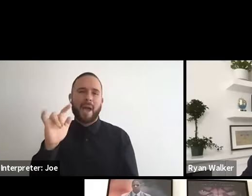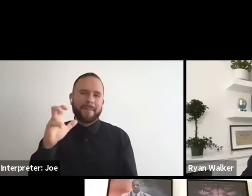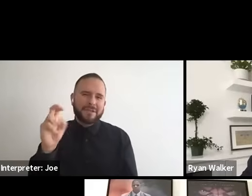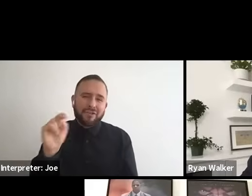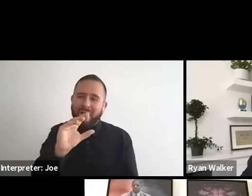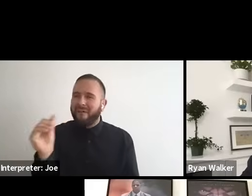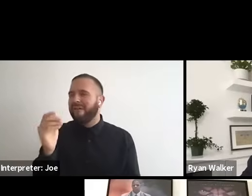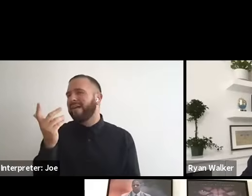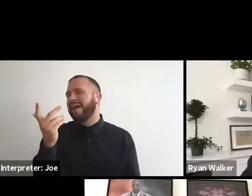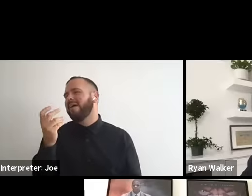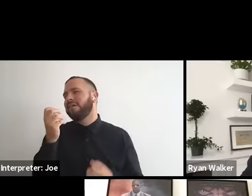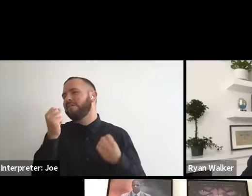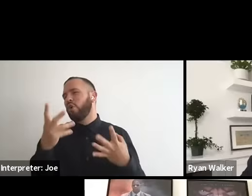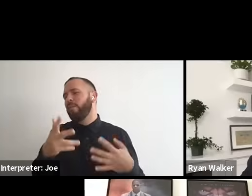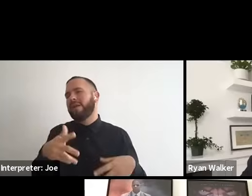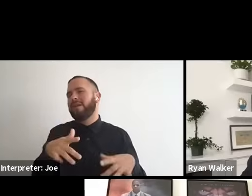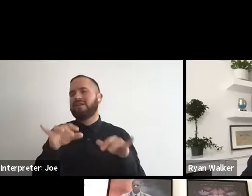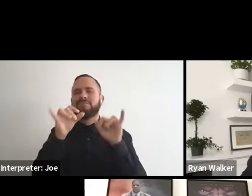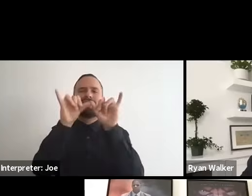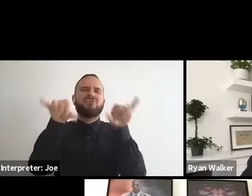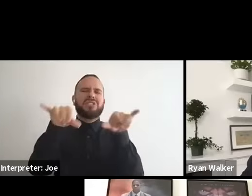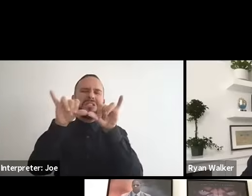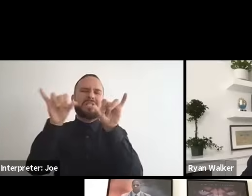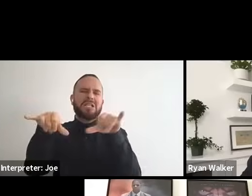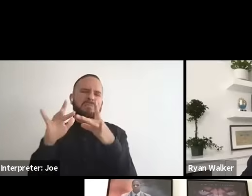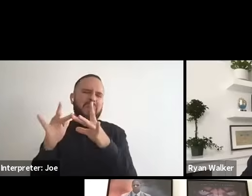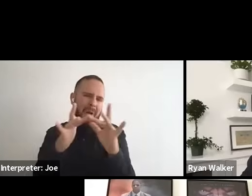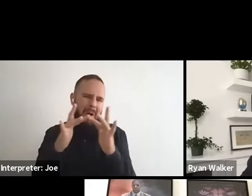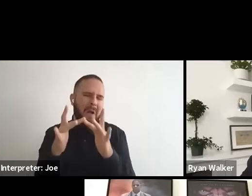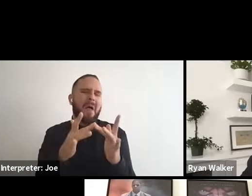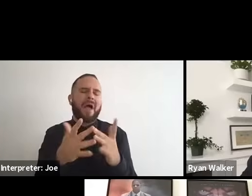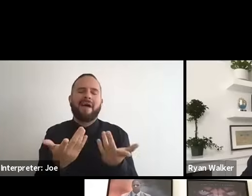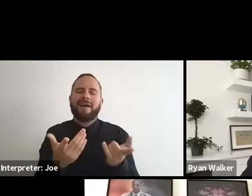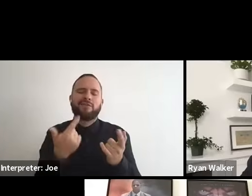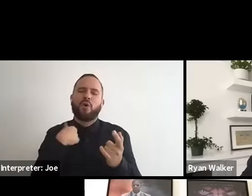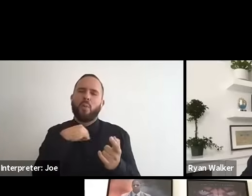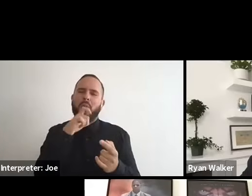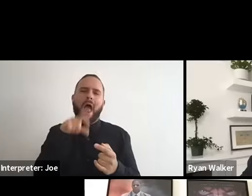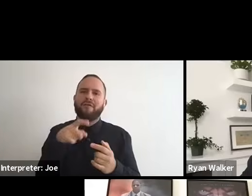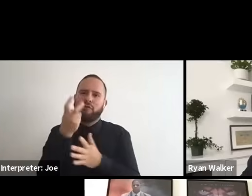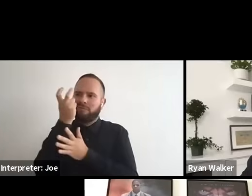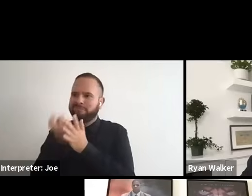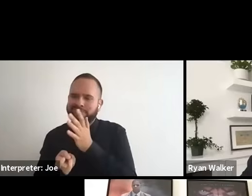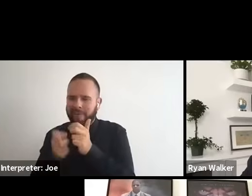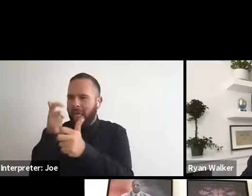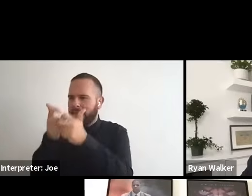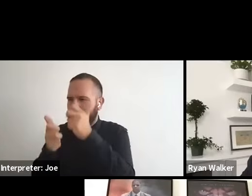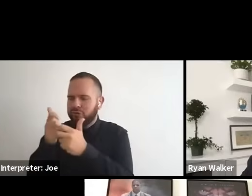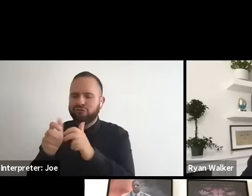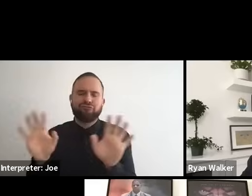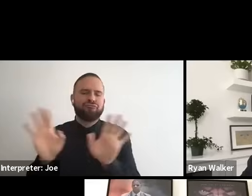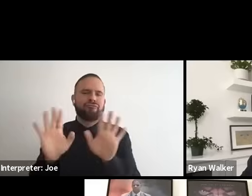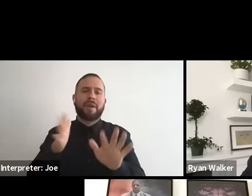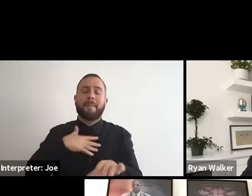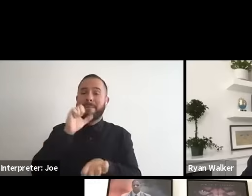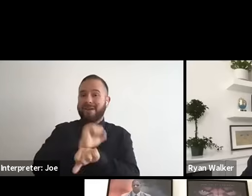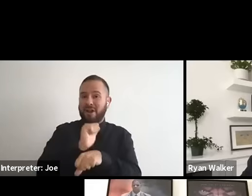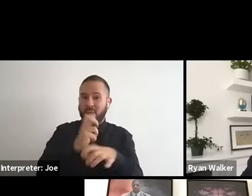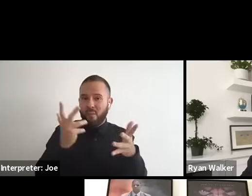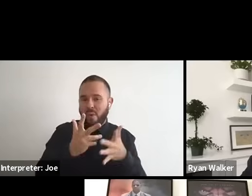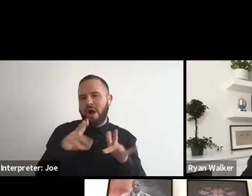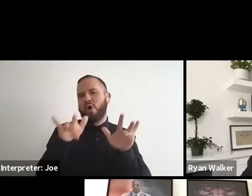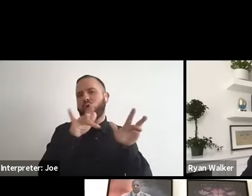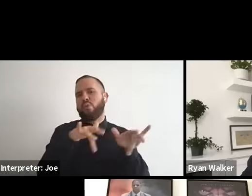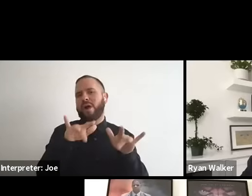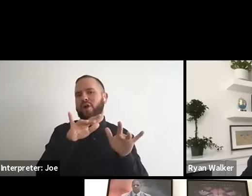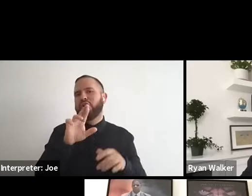digital platforms as well. So we don't have to get into those issues. My job is negotiating the record deal. Any client that wants